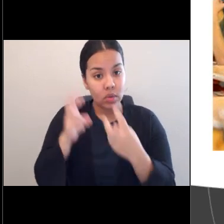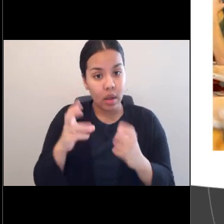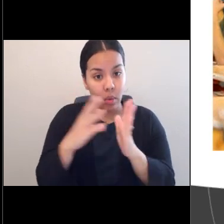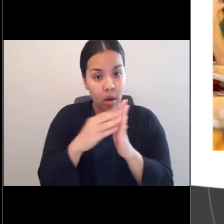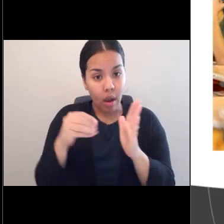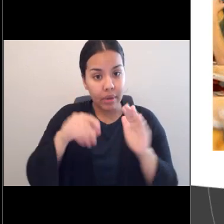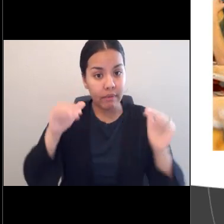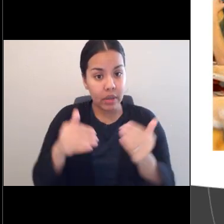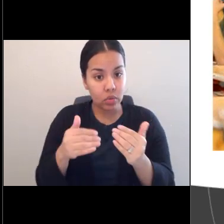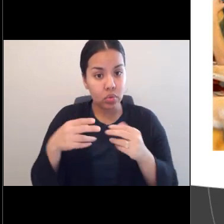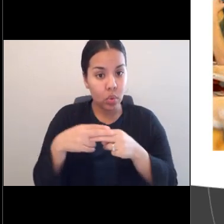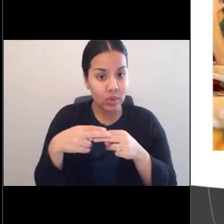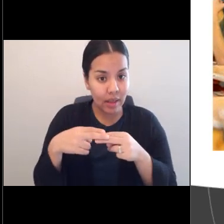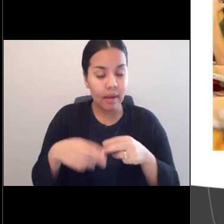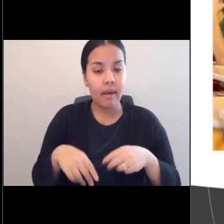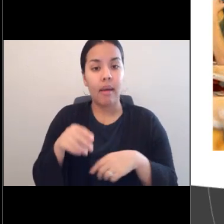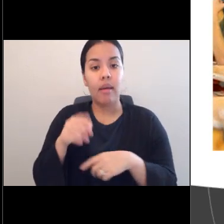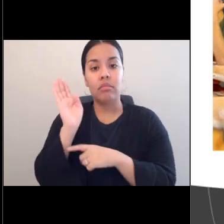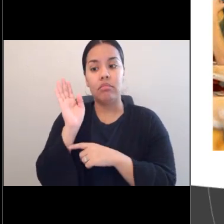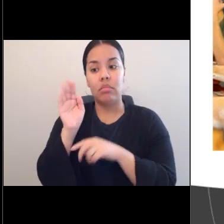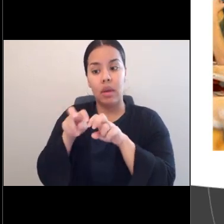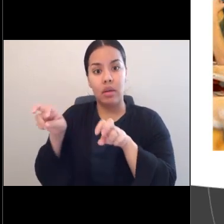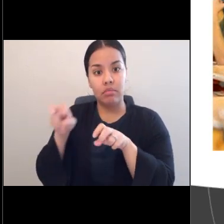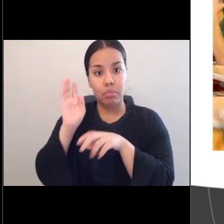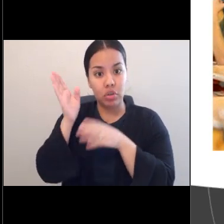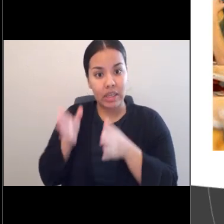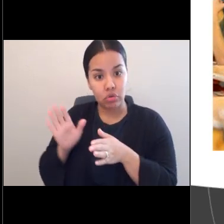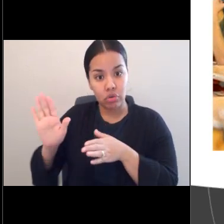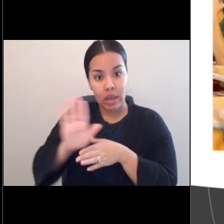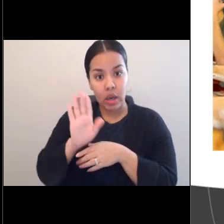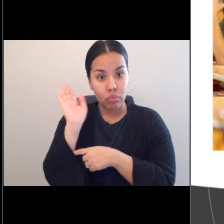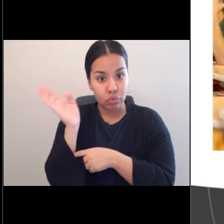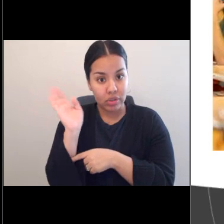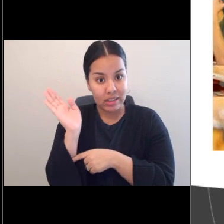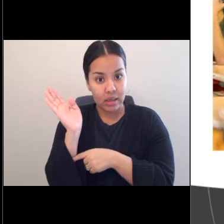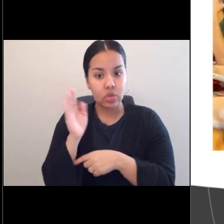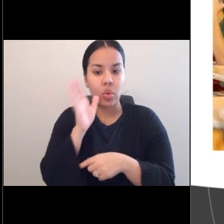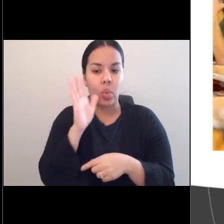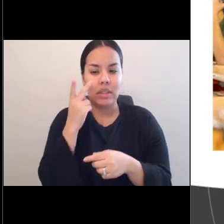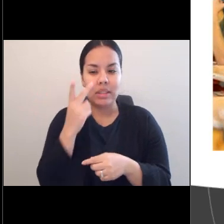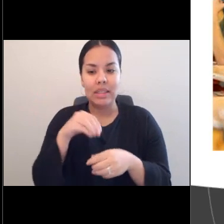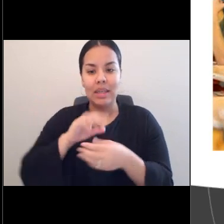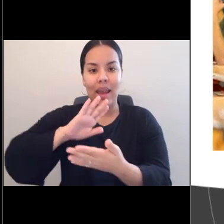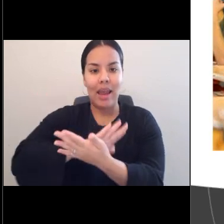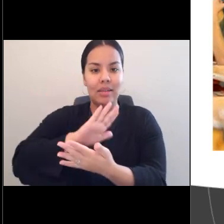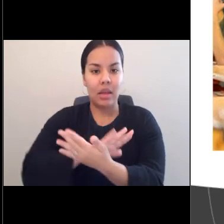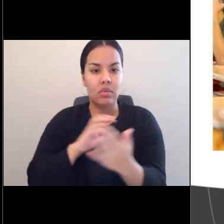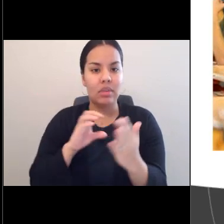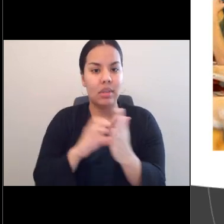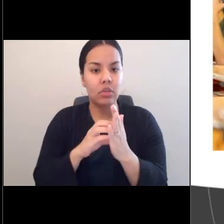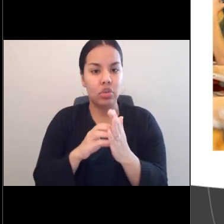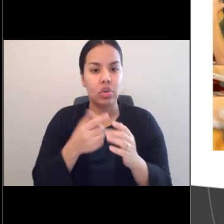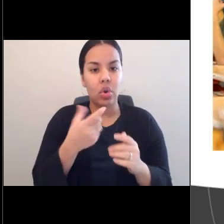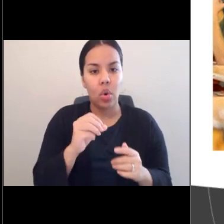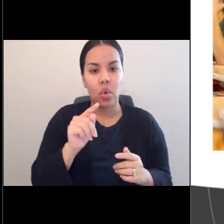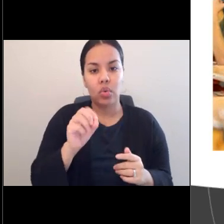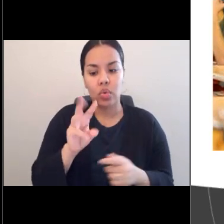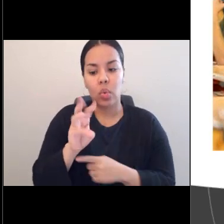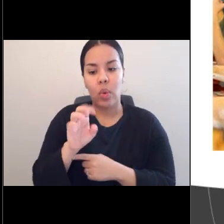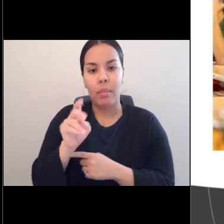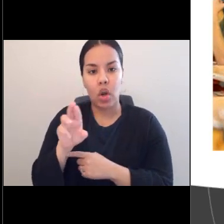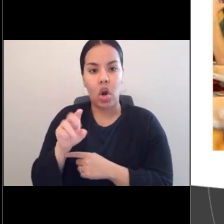slides and the panelists' presentations, you'll find them in the handouts section of your GoToWebinar dashboard. We will also